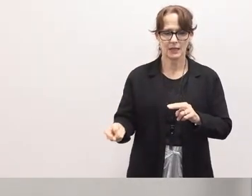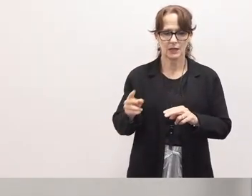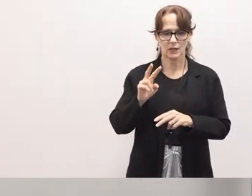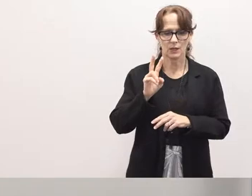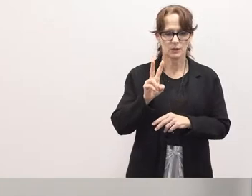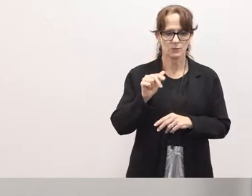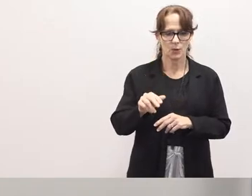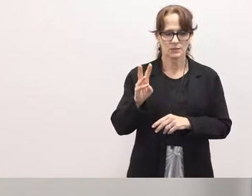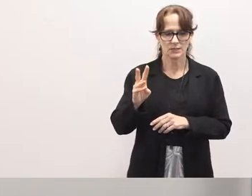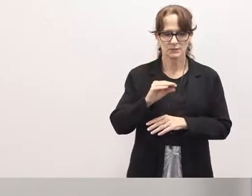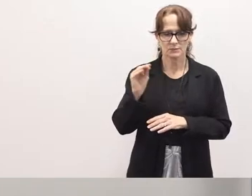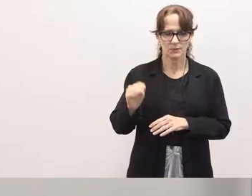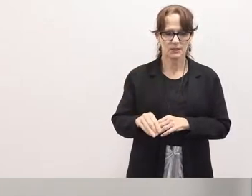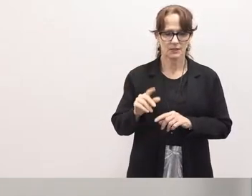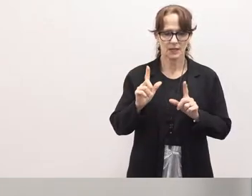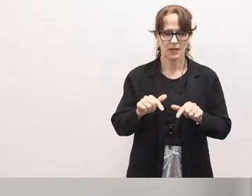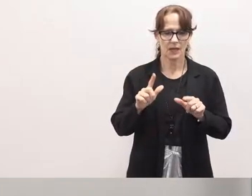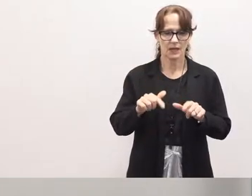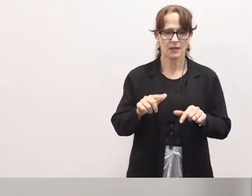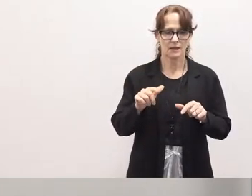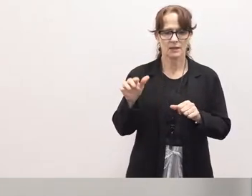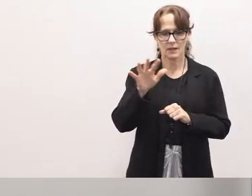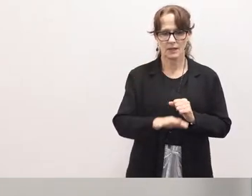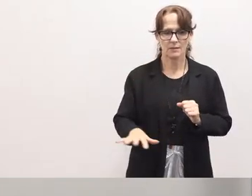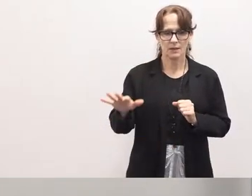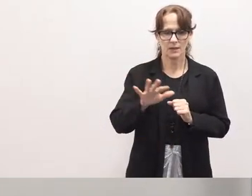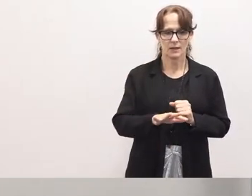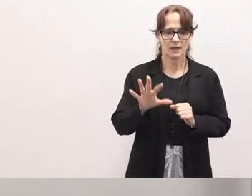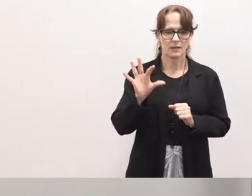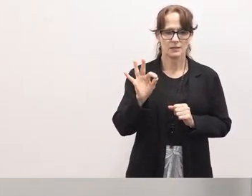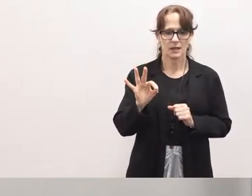2.6% and attendance of approximately